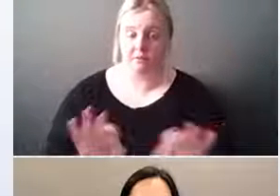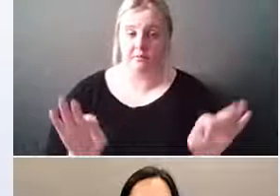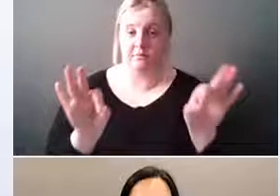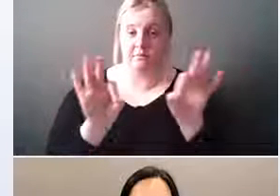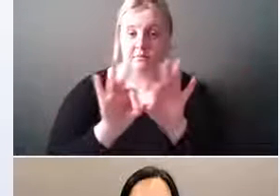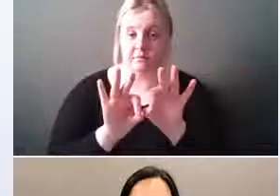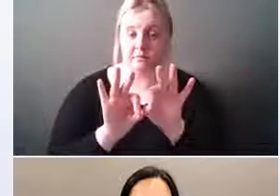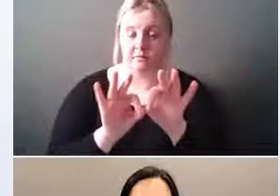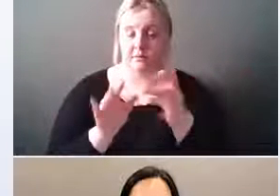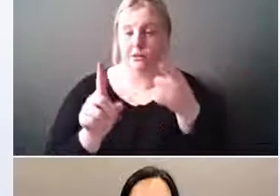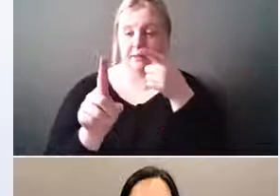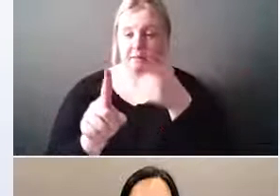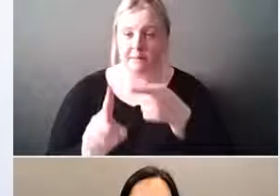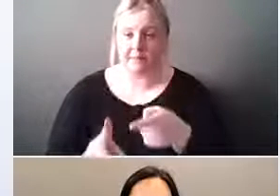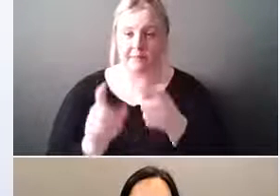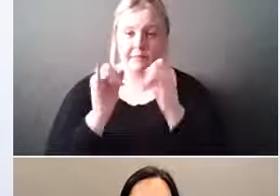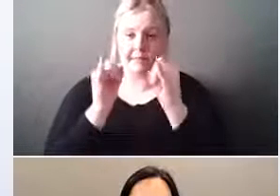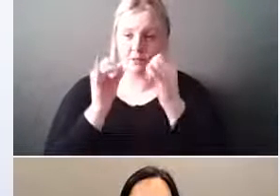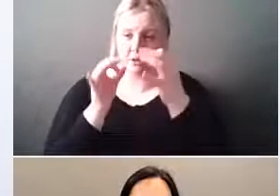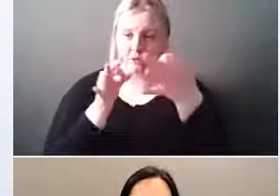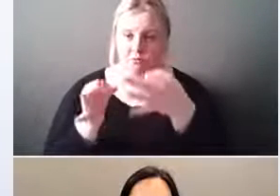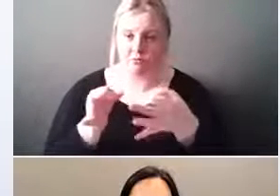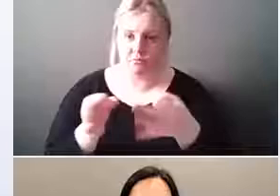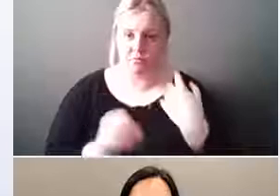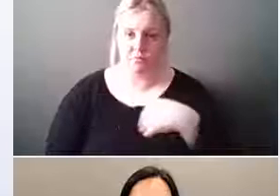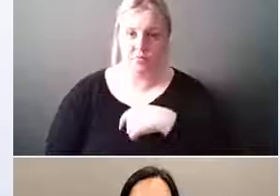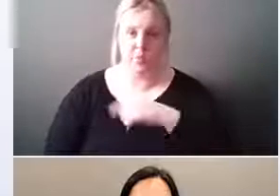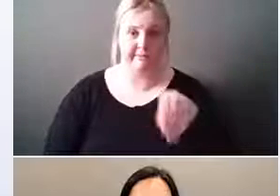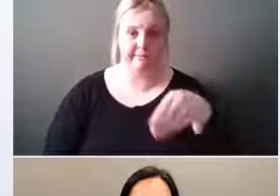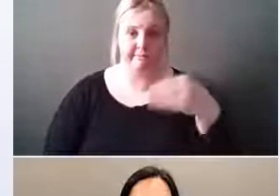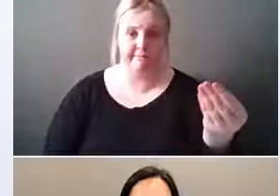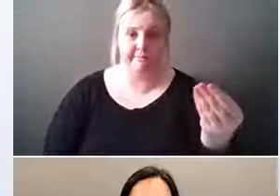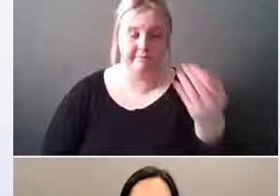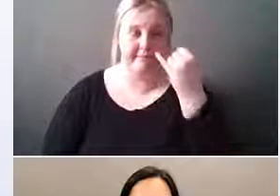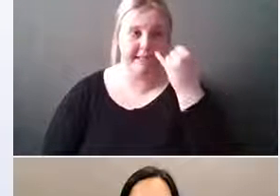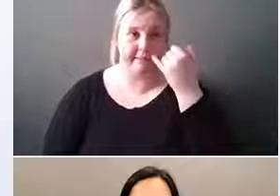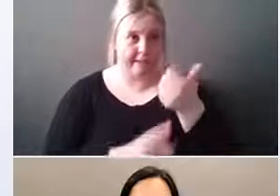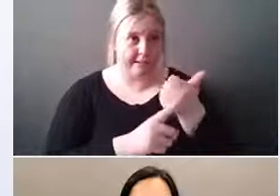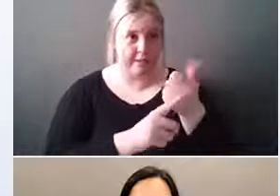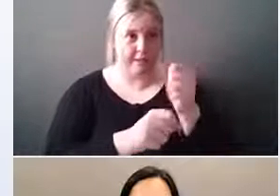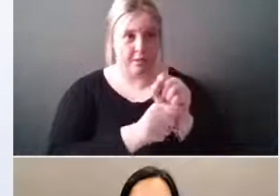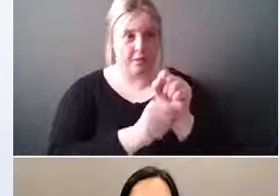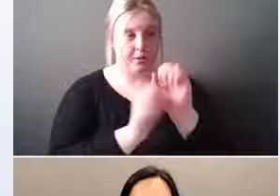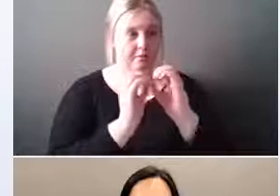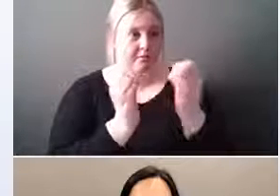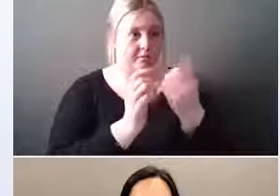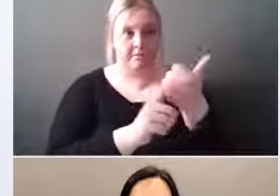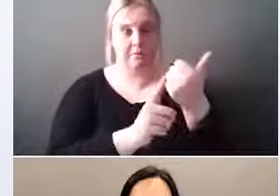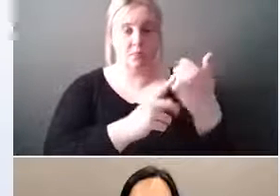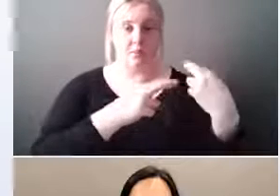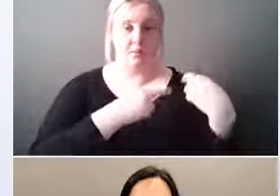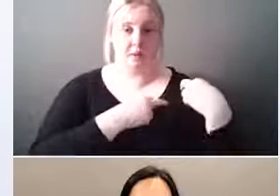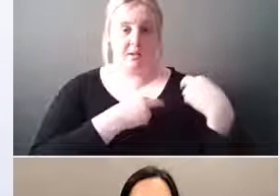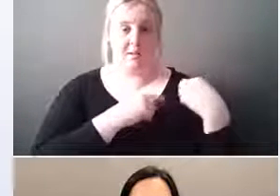specific instructions that are being given to whomever at an organization is coordinating and